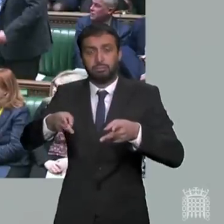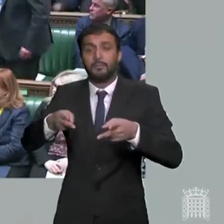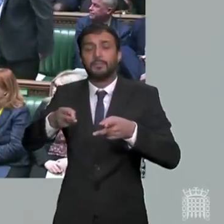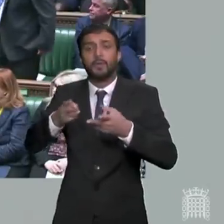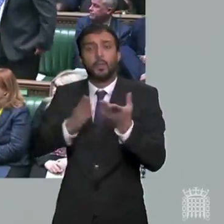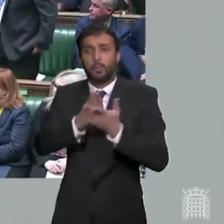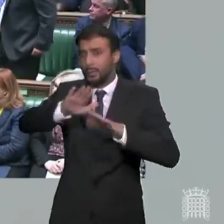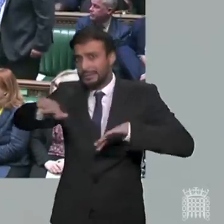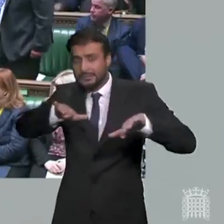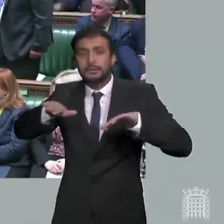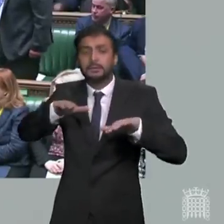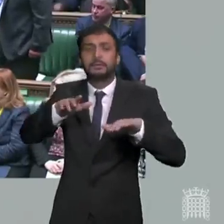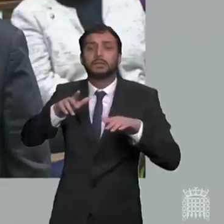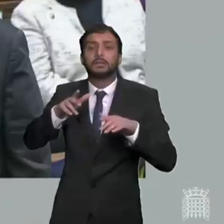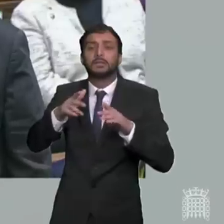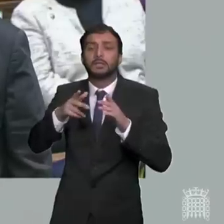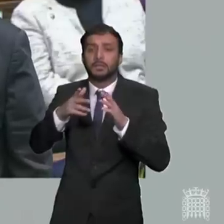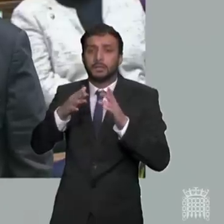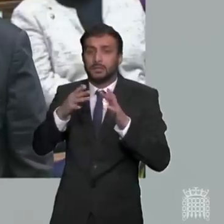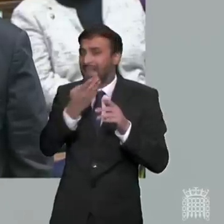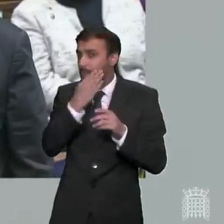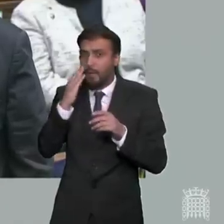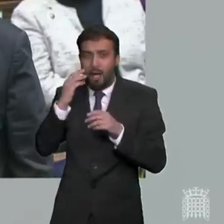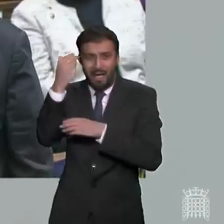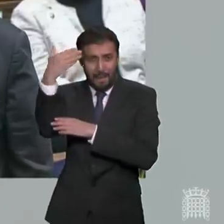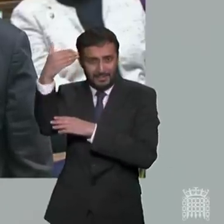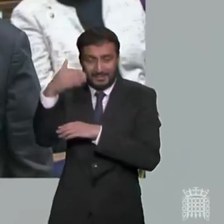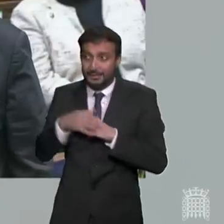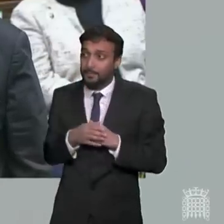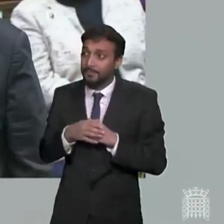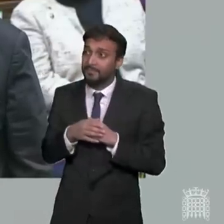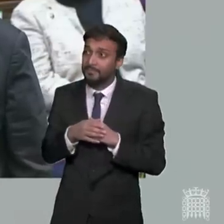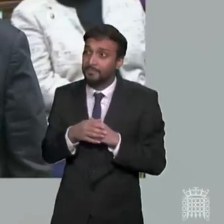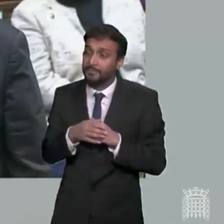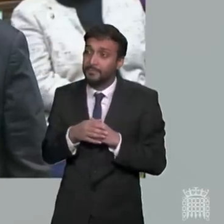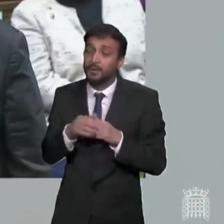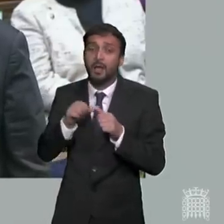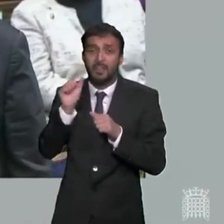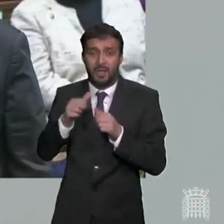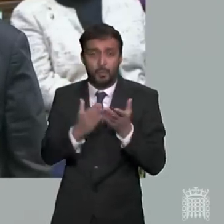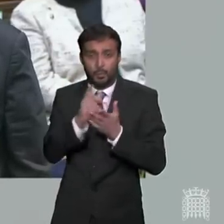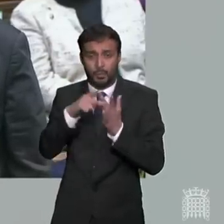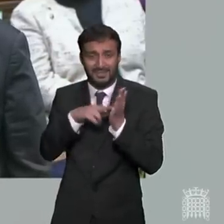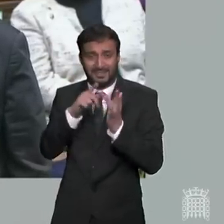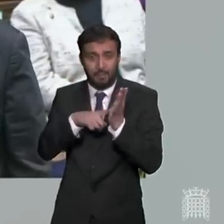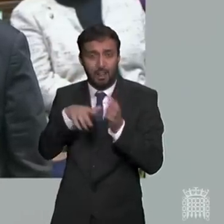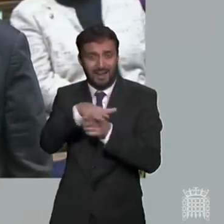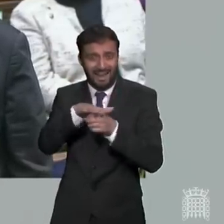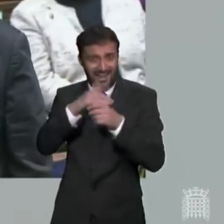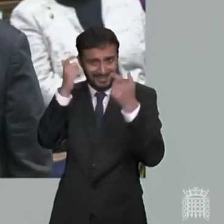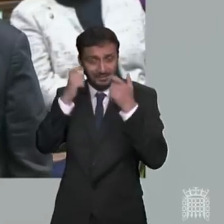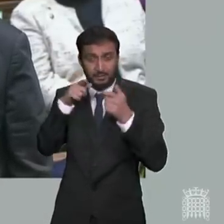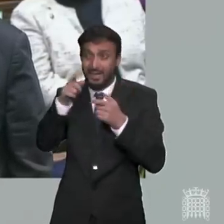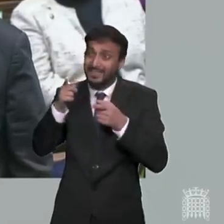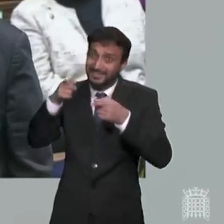in connection with her murder. In November last year, in delivering his judgment in a civil case, a senior High Court Justice,